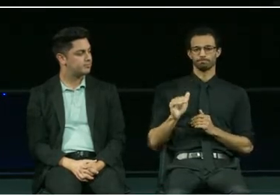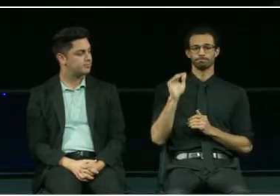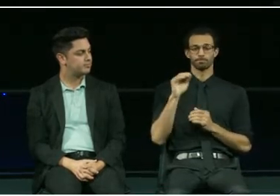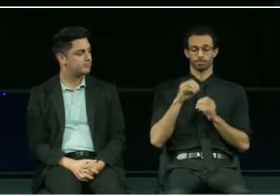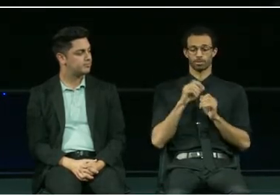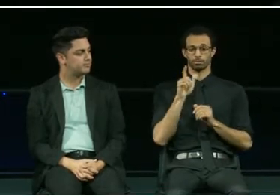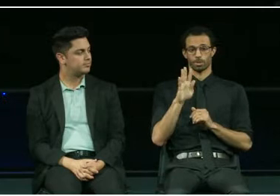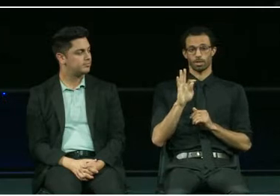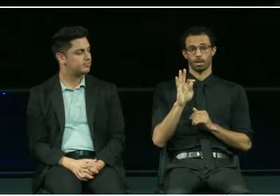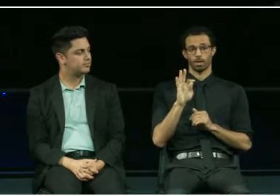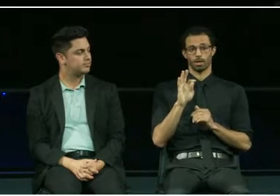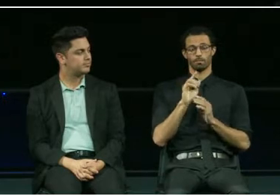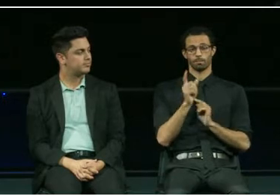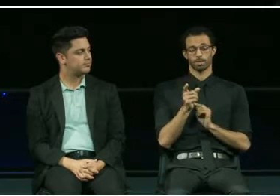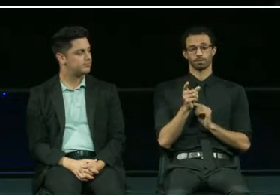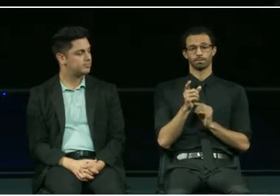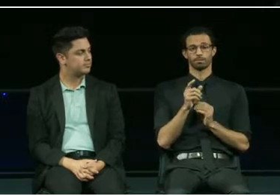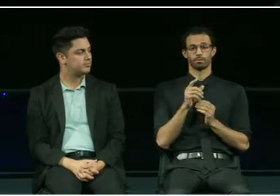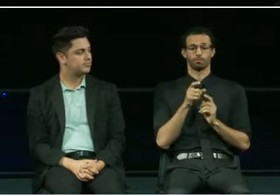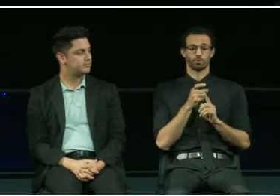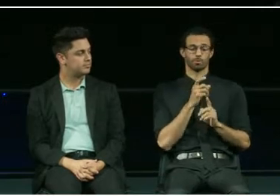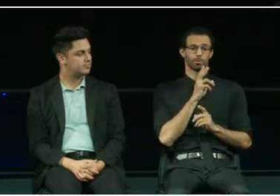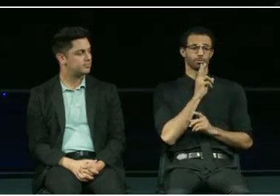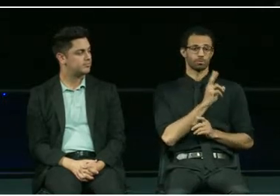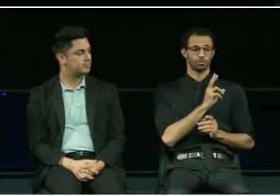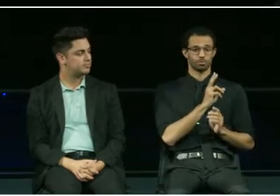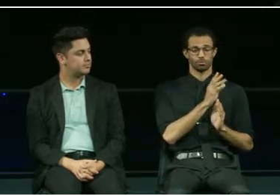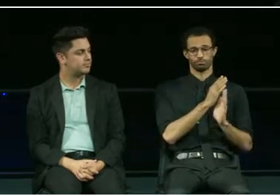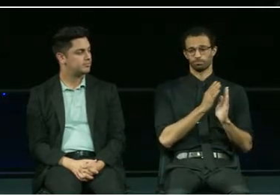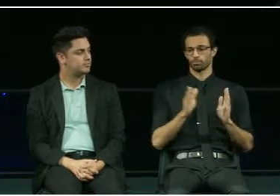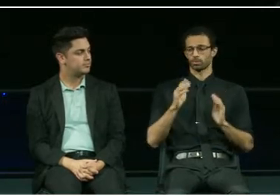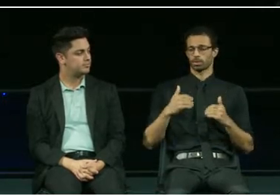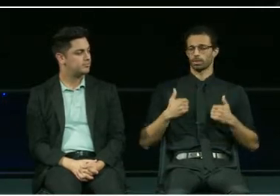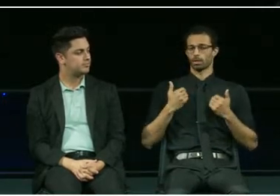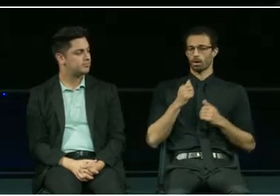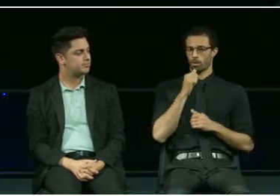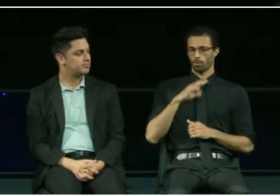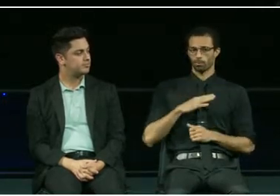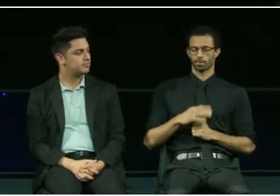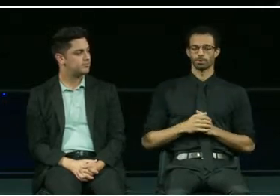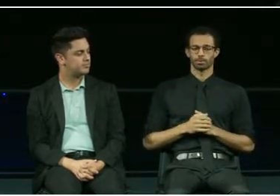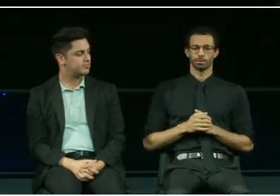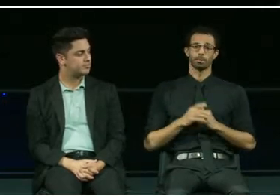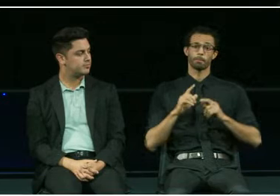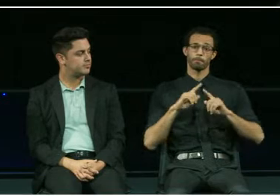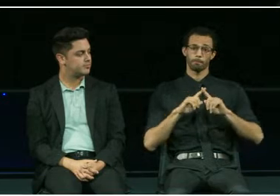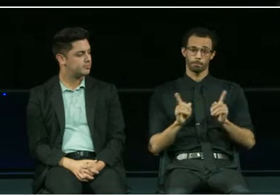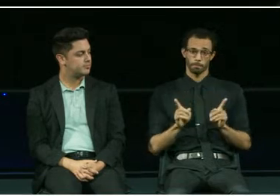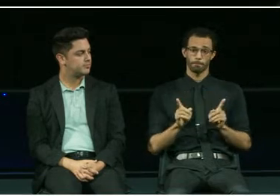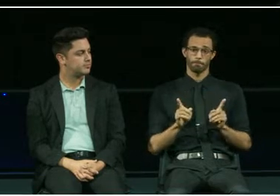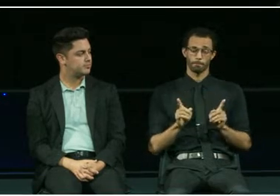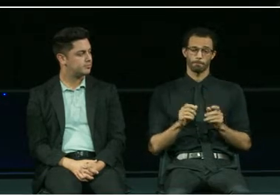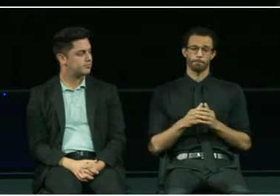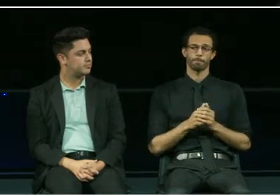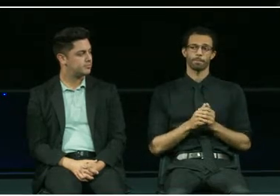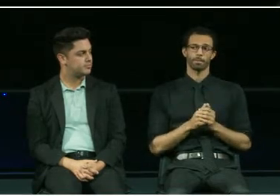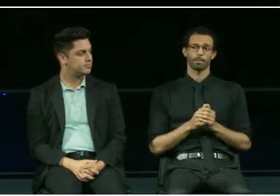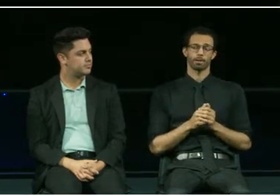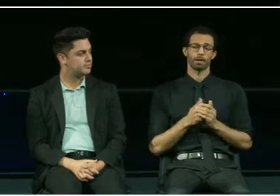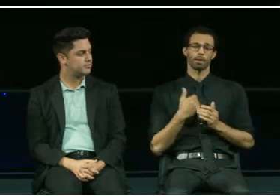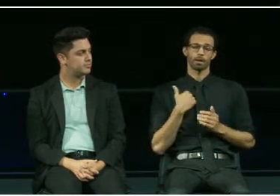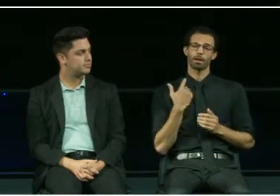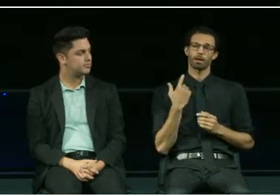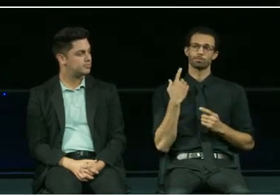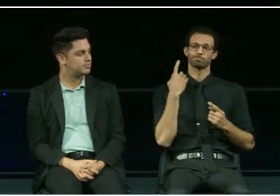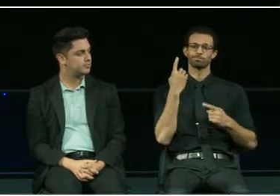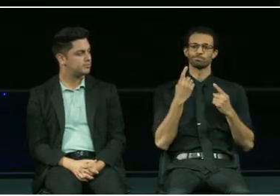go from a 2-year-old to a young woman. But that said, I was thinking I wish